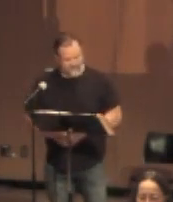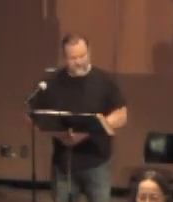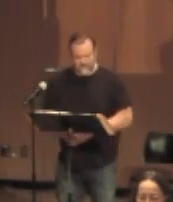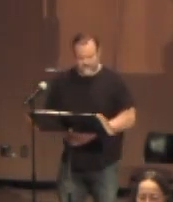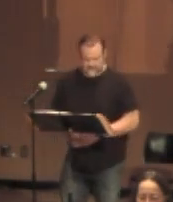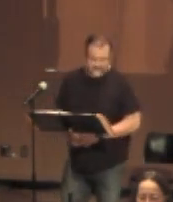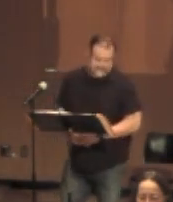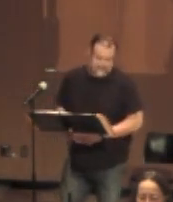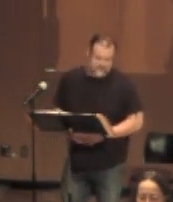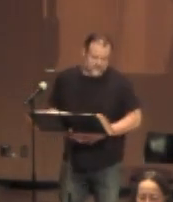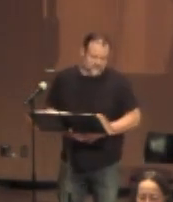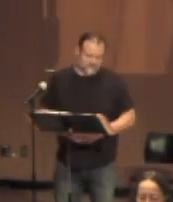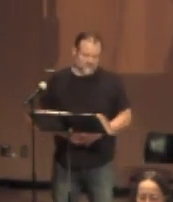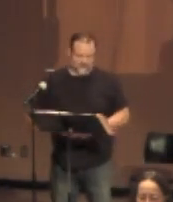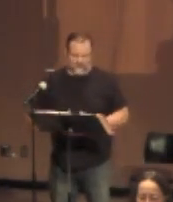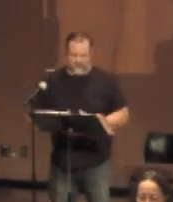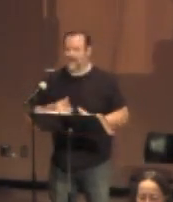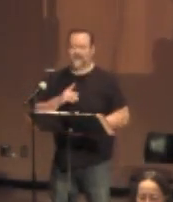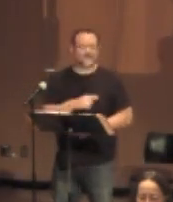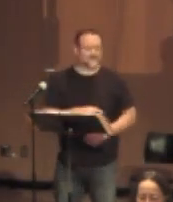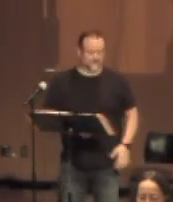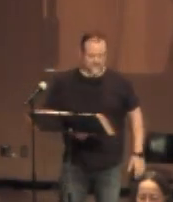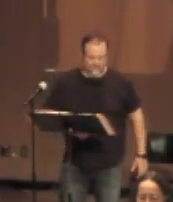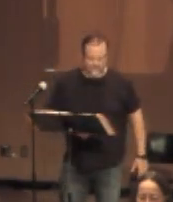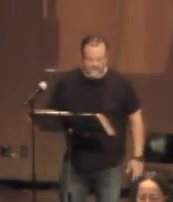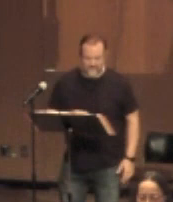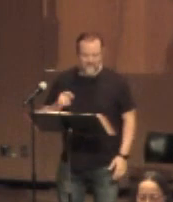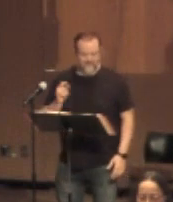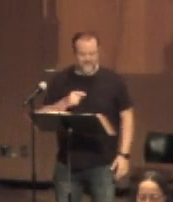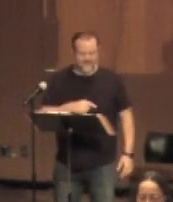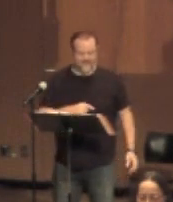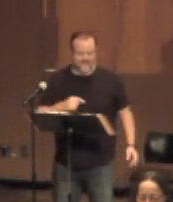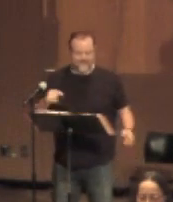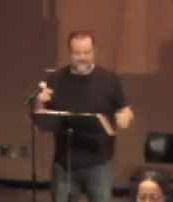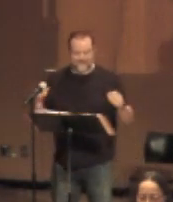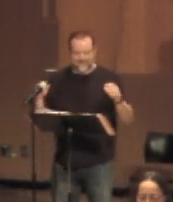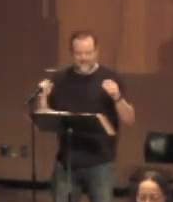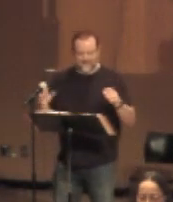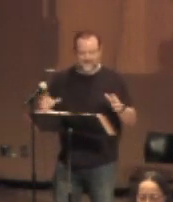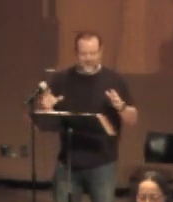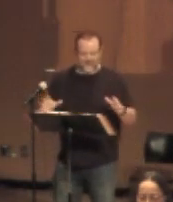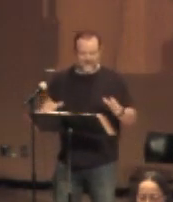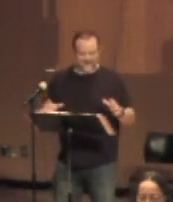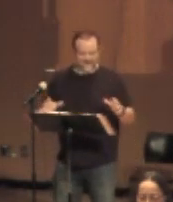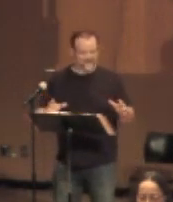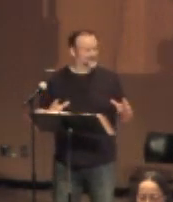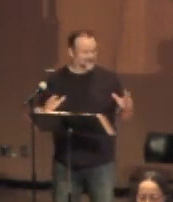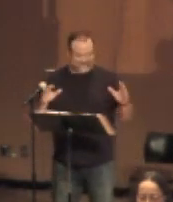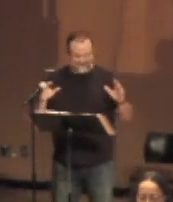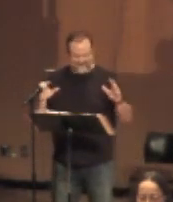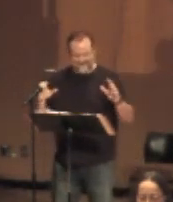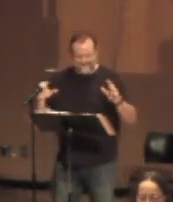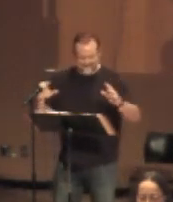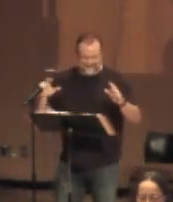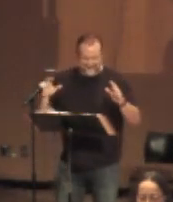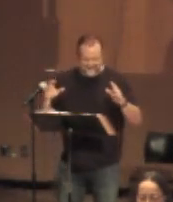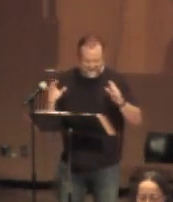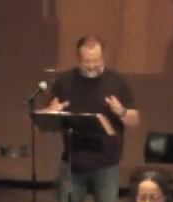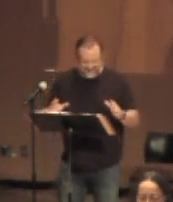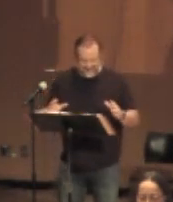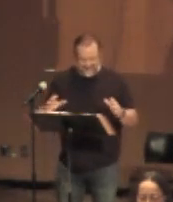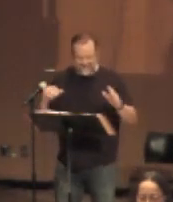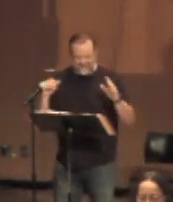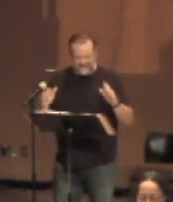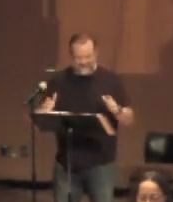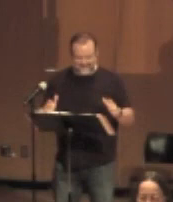Mom she I bet she'll be the first you'll see this is her day you know her